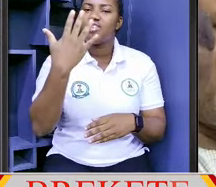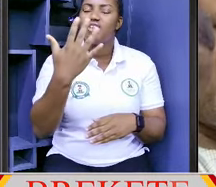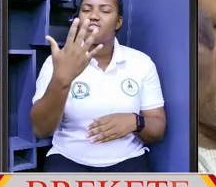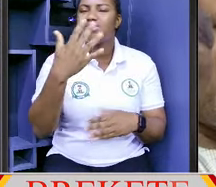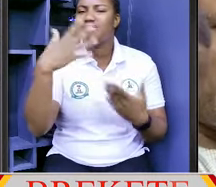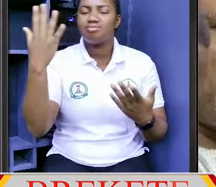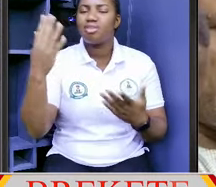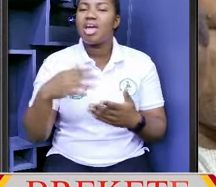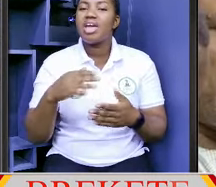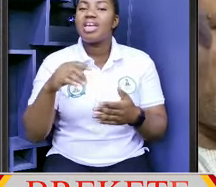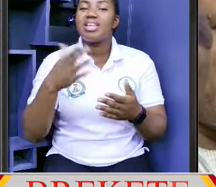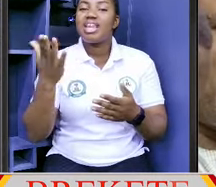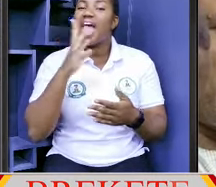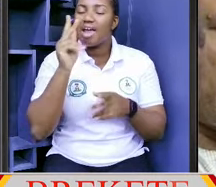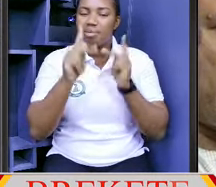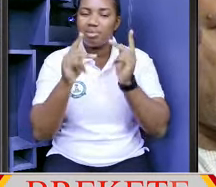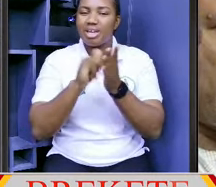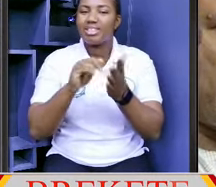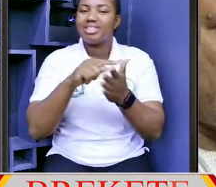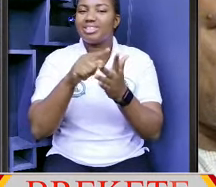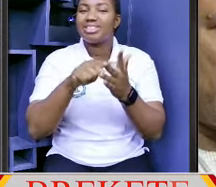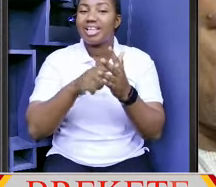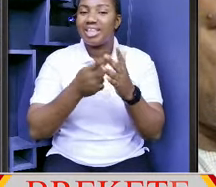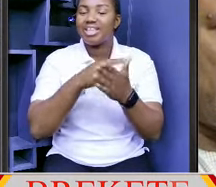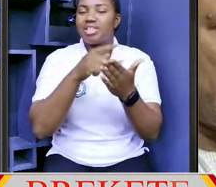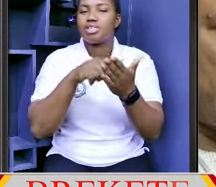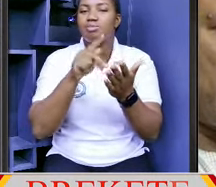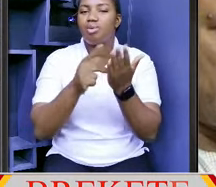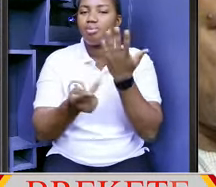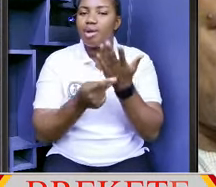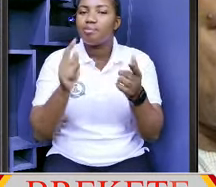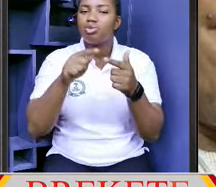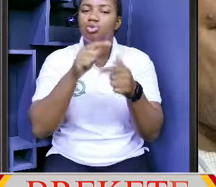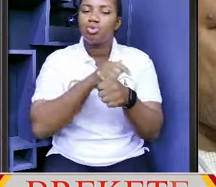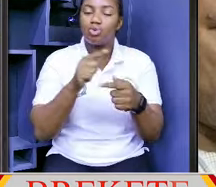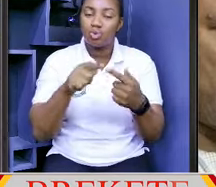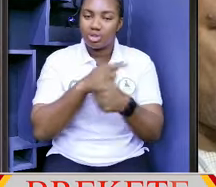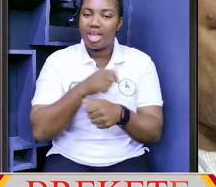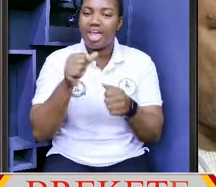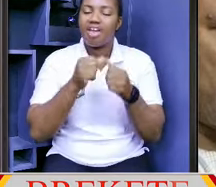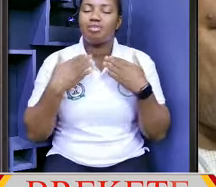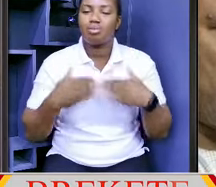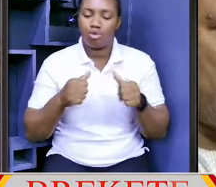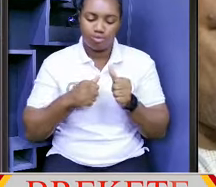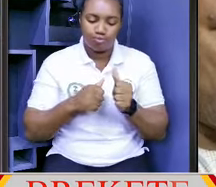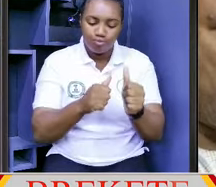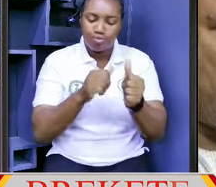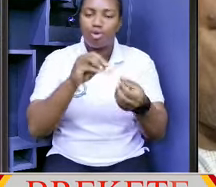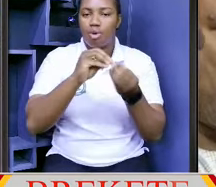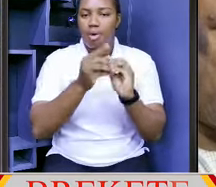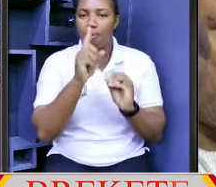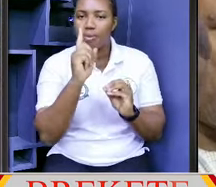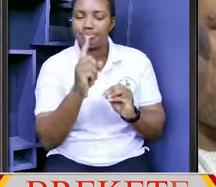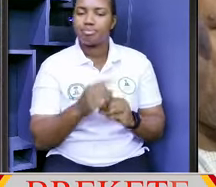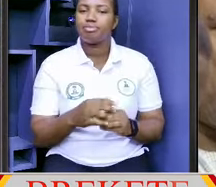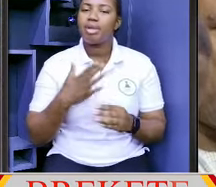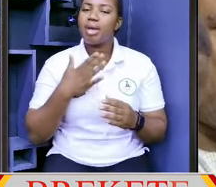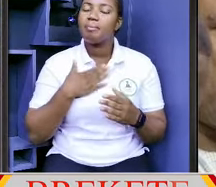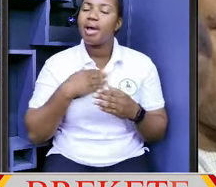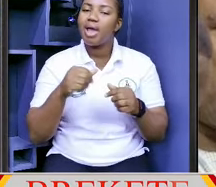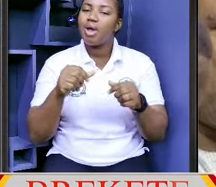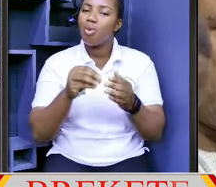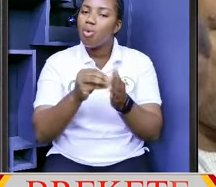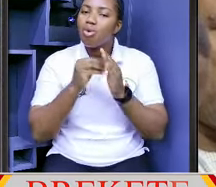problem. Today, everybody follow. That is number one. My own area, what I want to